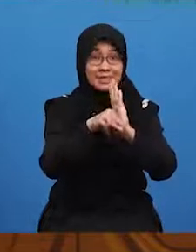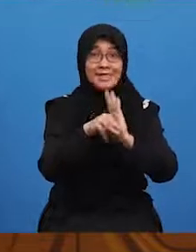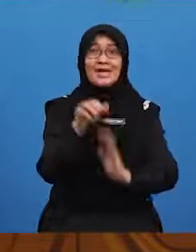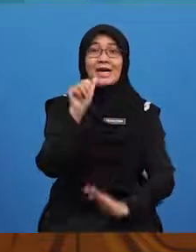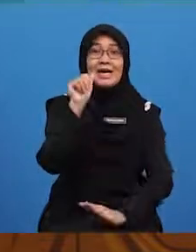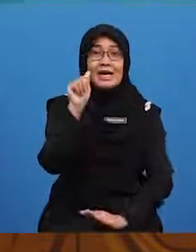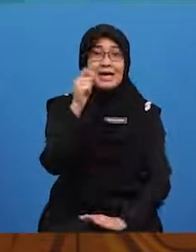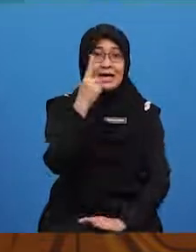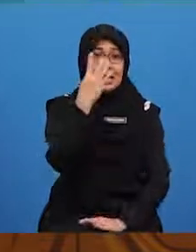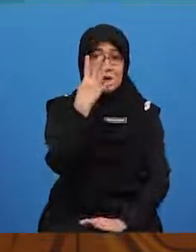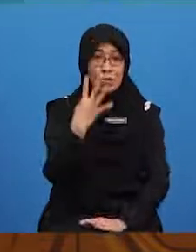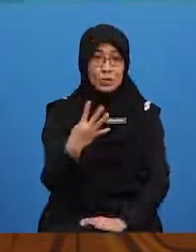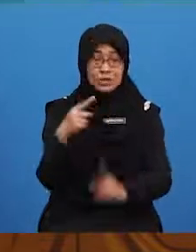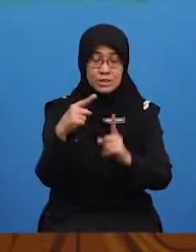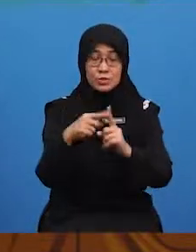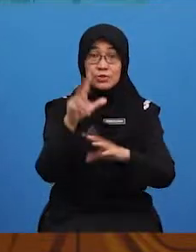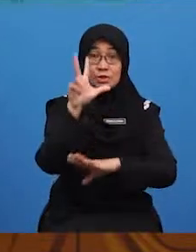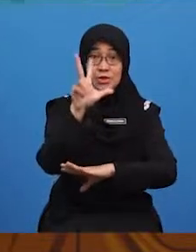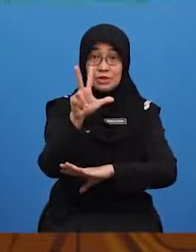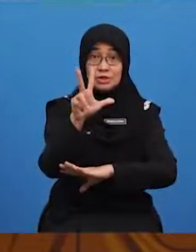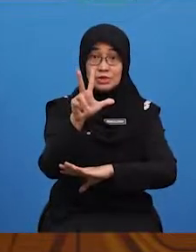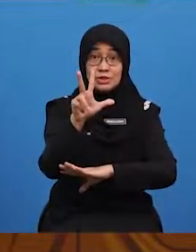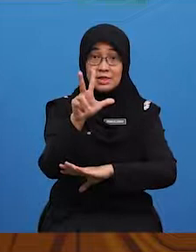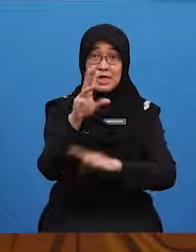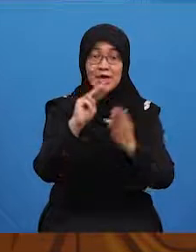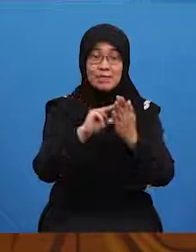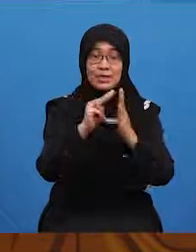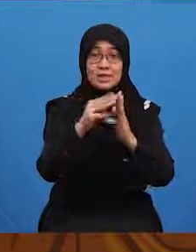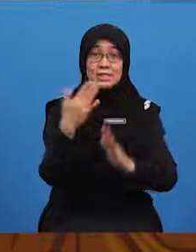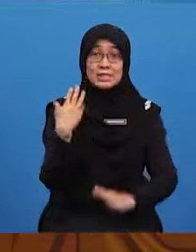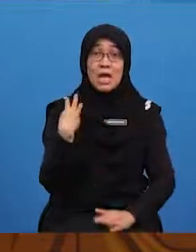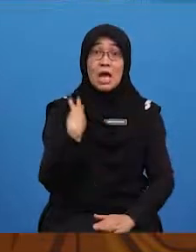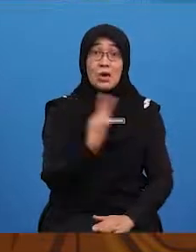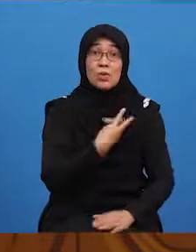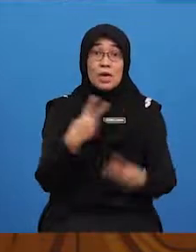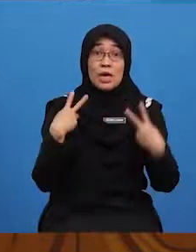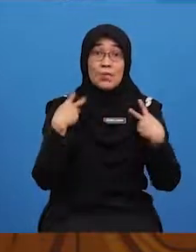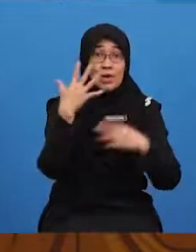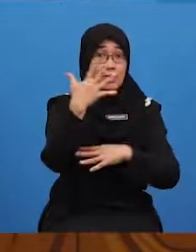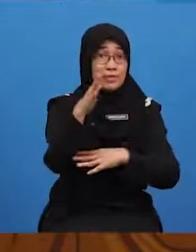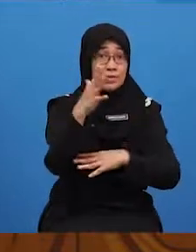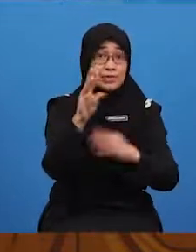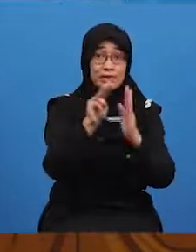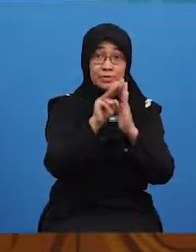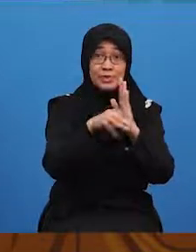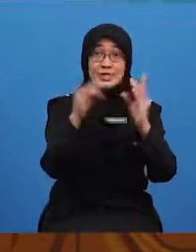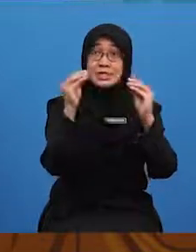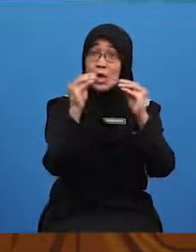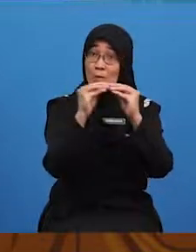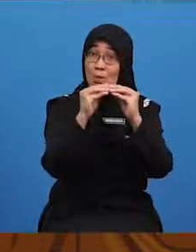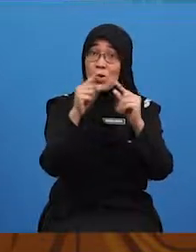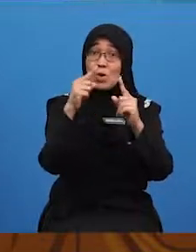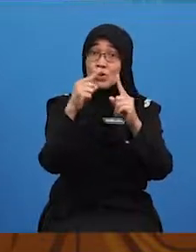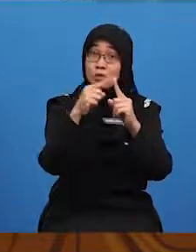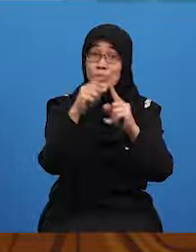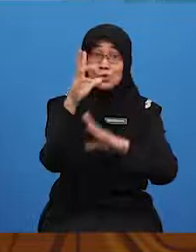a quarter to 3. A quarter to 3 means we have 15